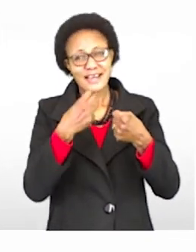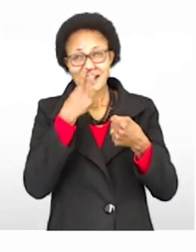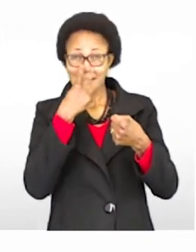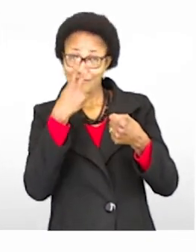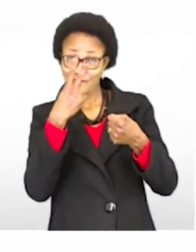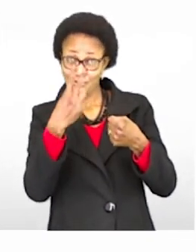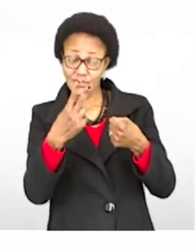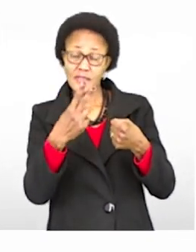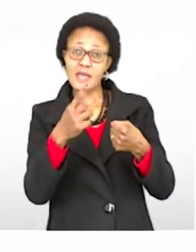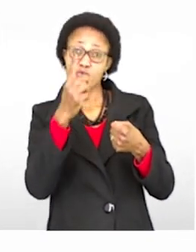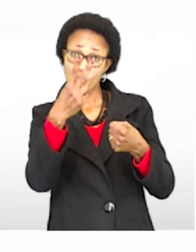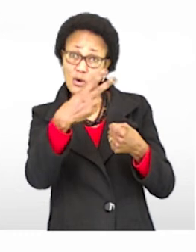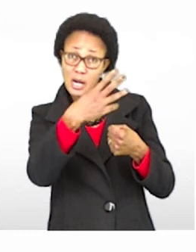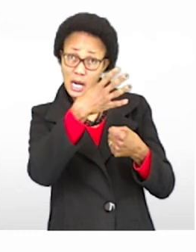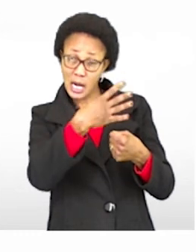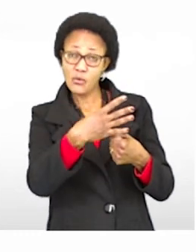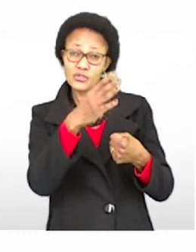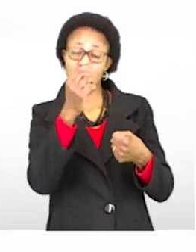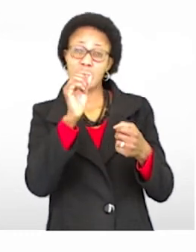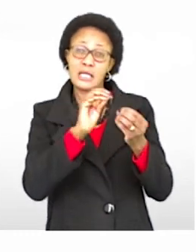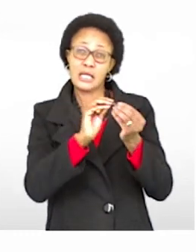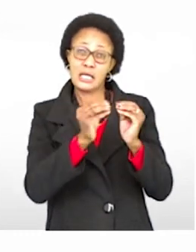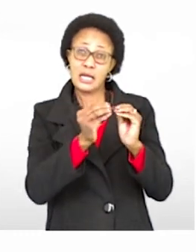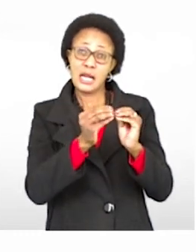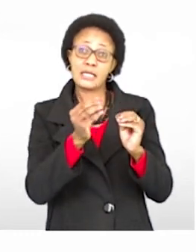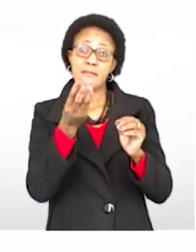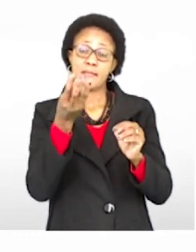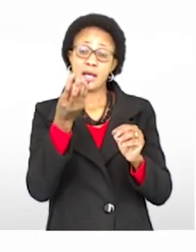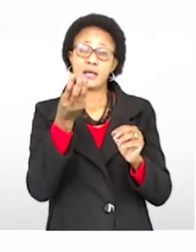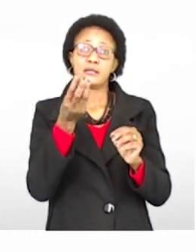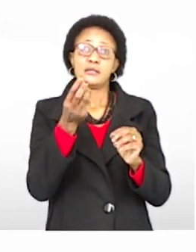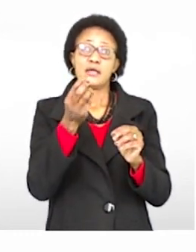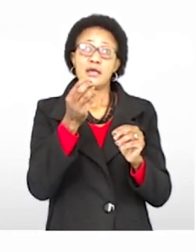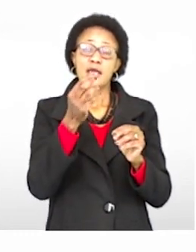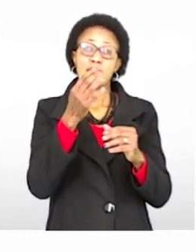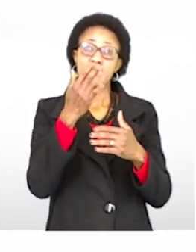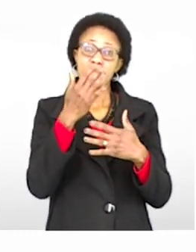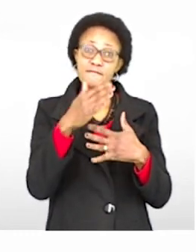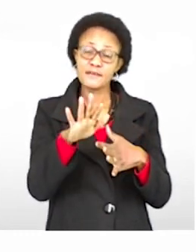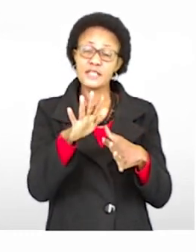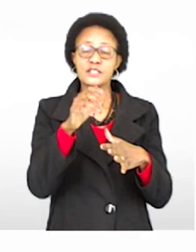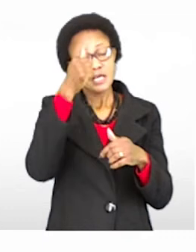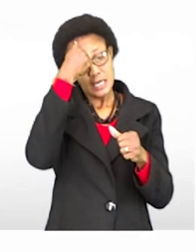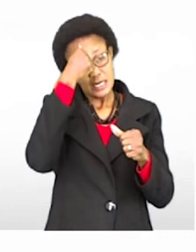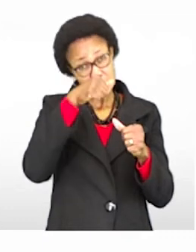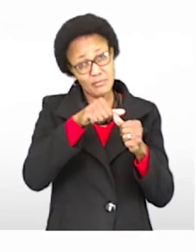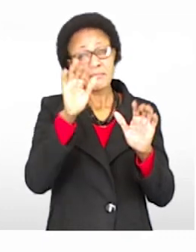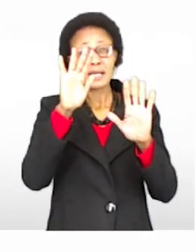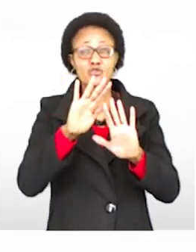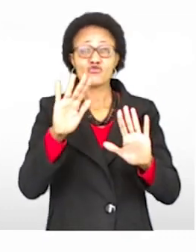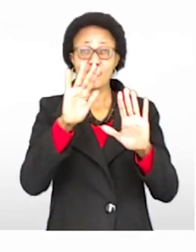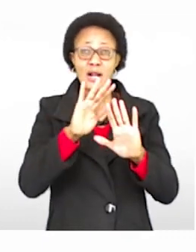see as well. Don't forget to color them the proper colors. I've never seen a